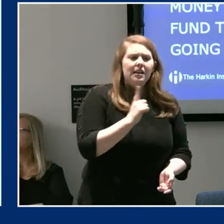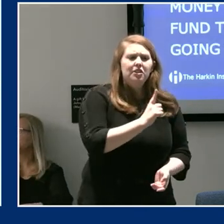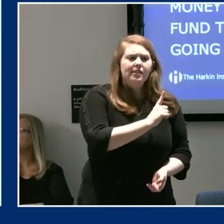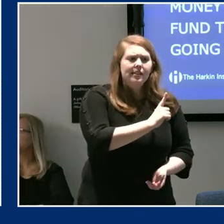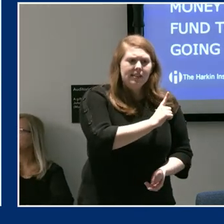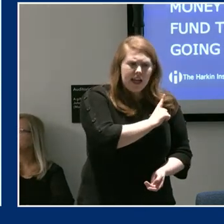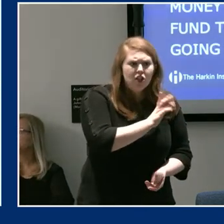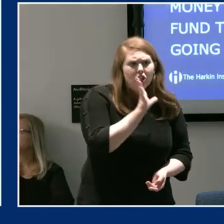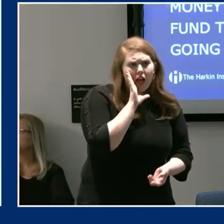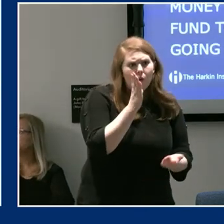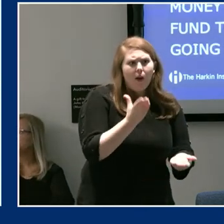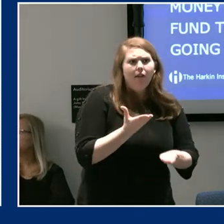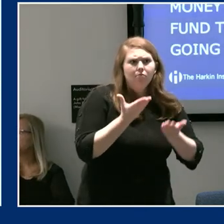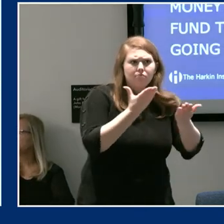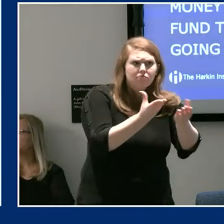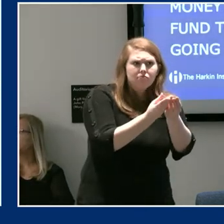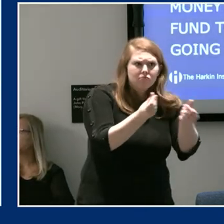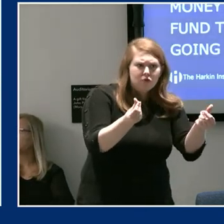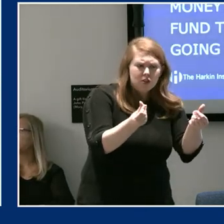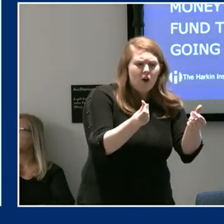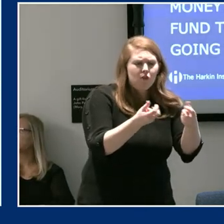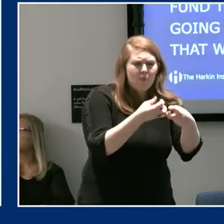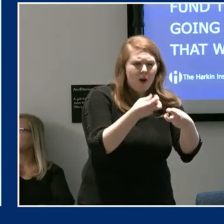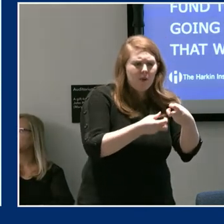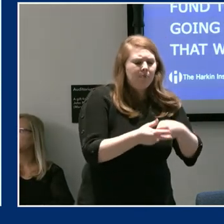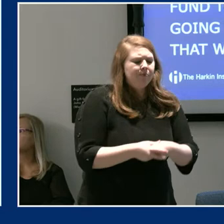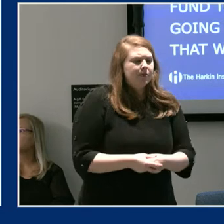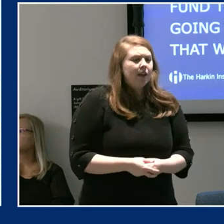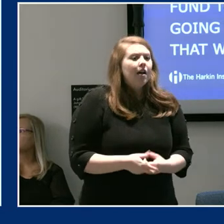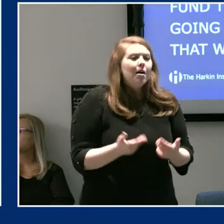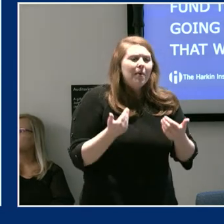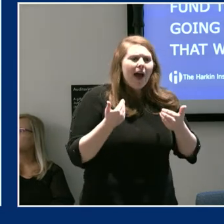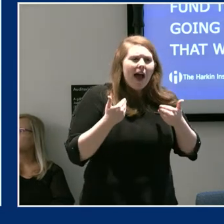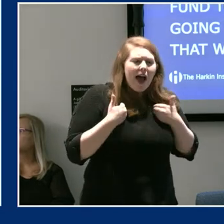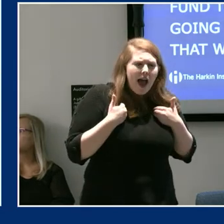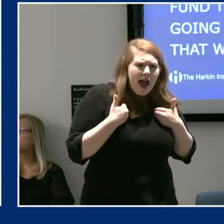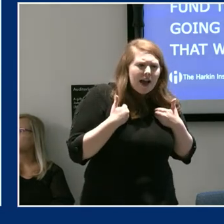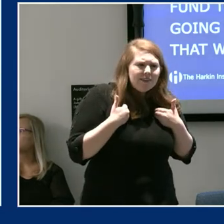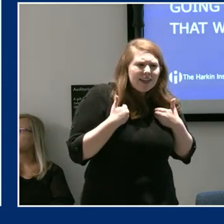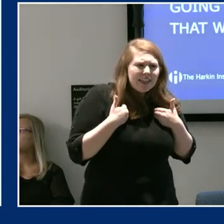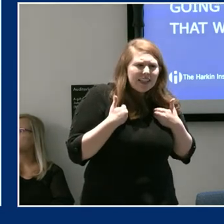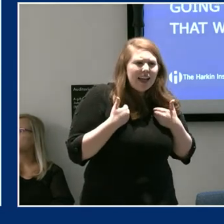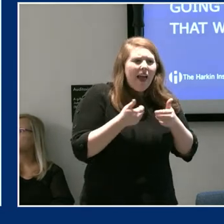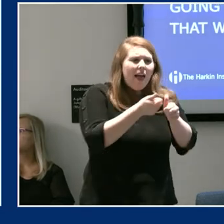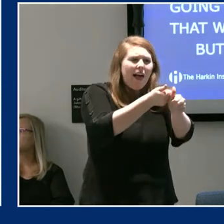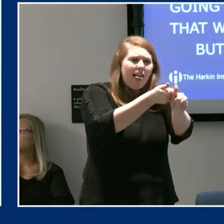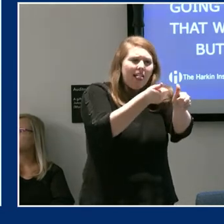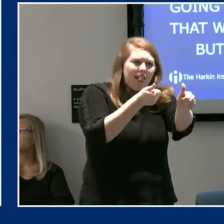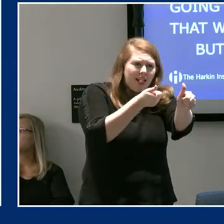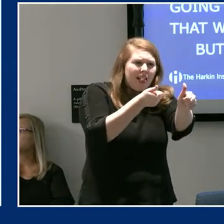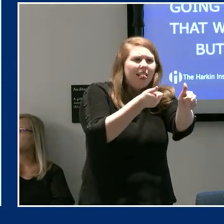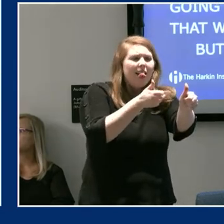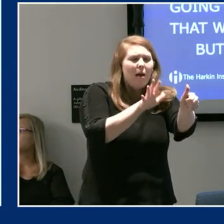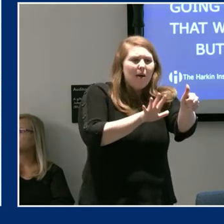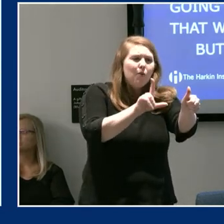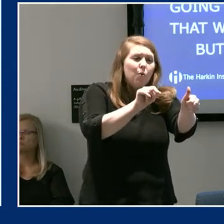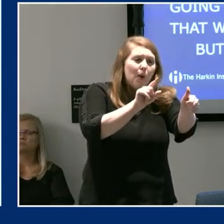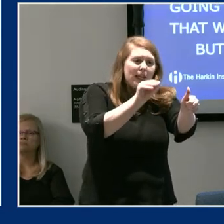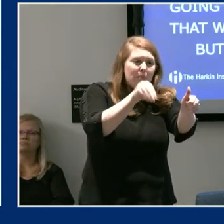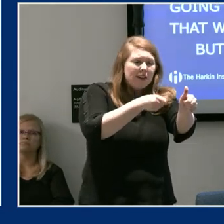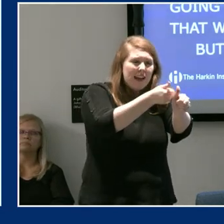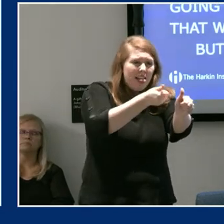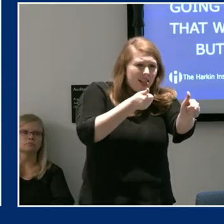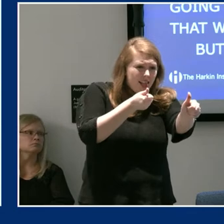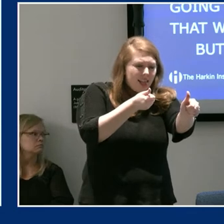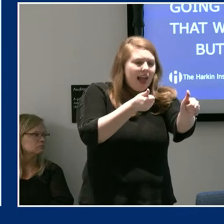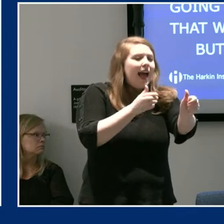that would address that shortfall. But having a shortfall, a significant shortfall of about 20%,